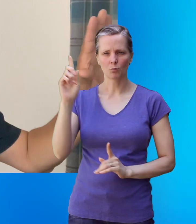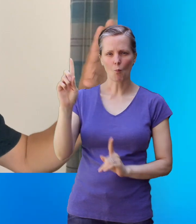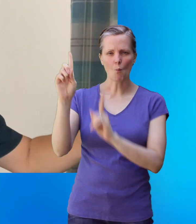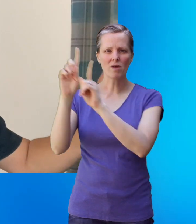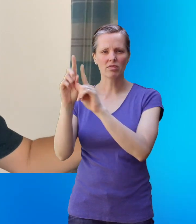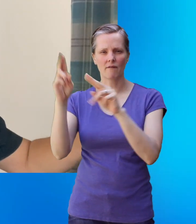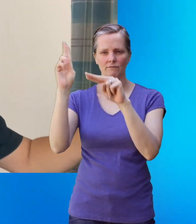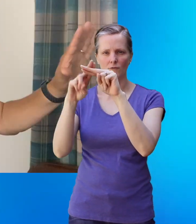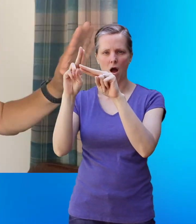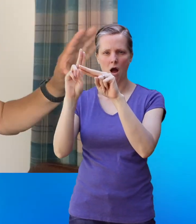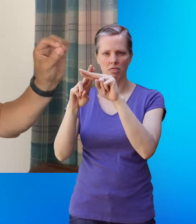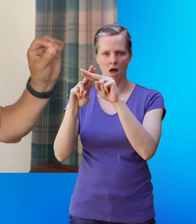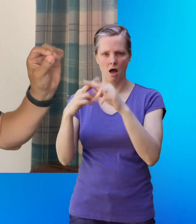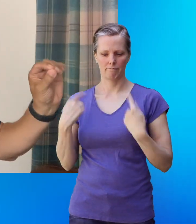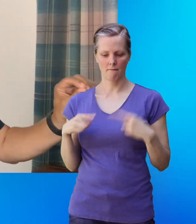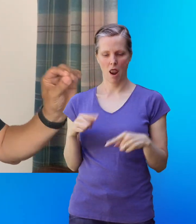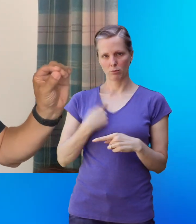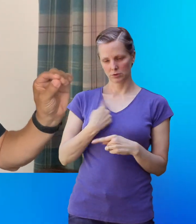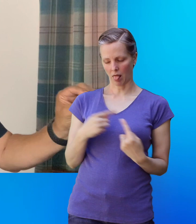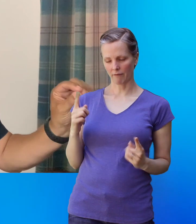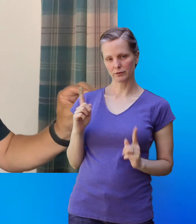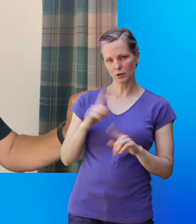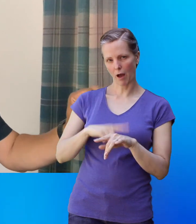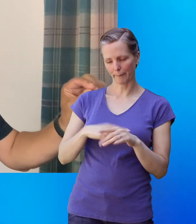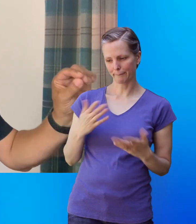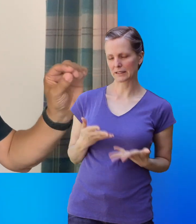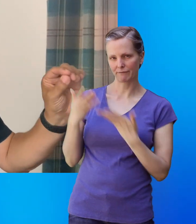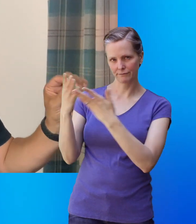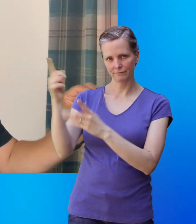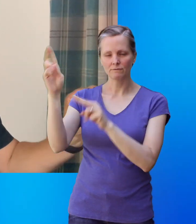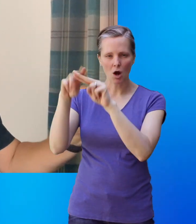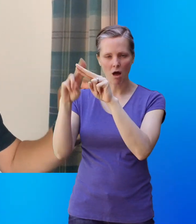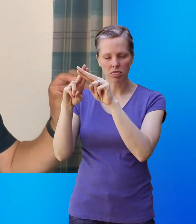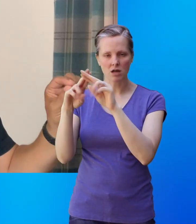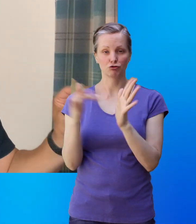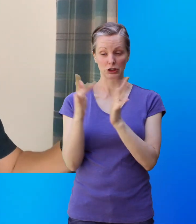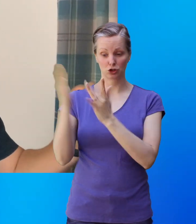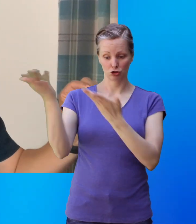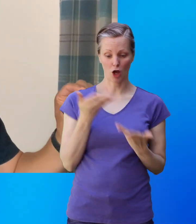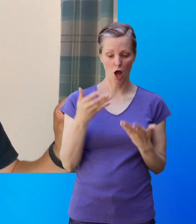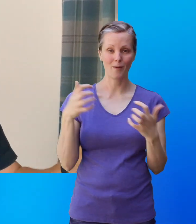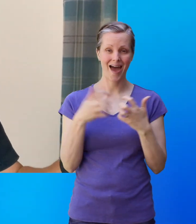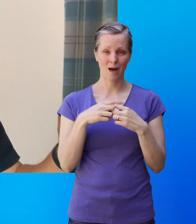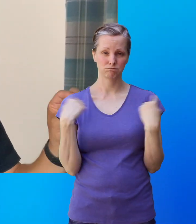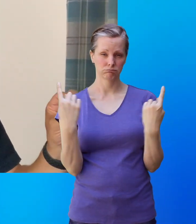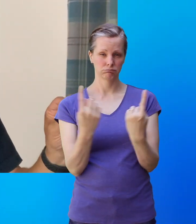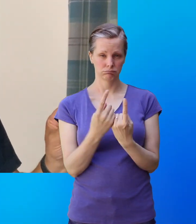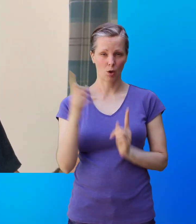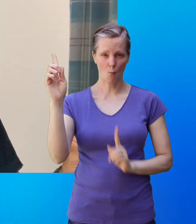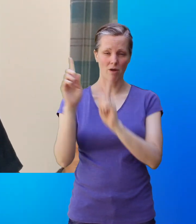his heavenly Father. Jesus showed us how we can possibly spend time with God as a